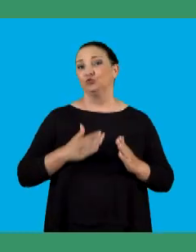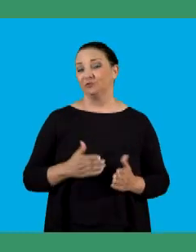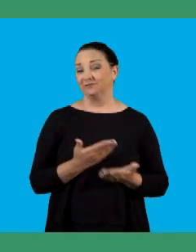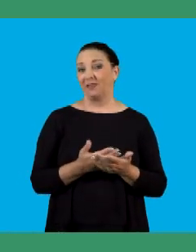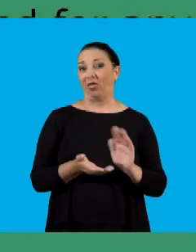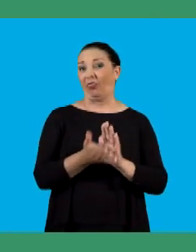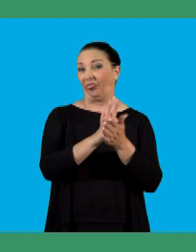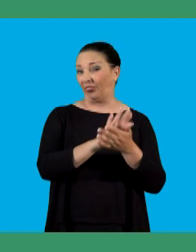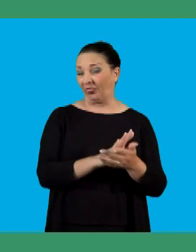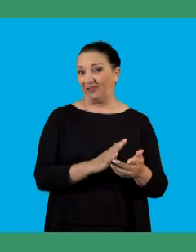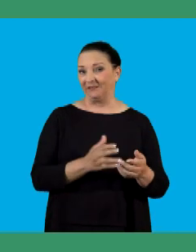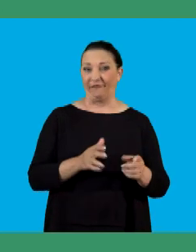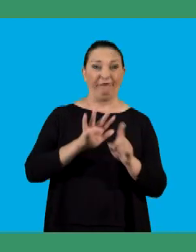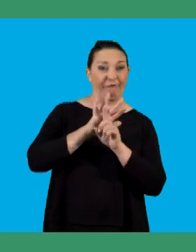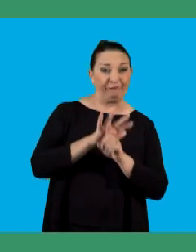rights.